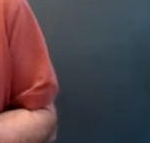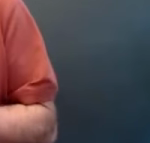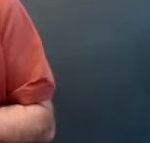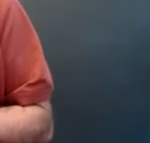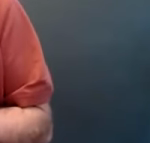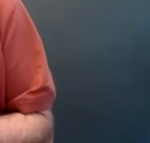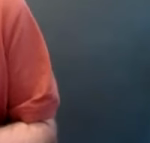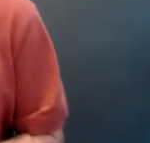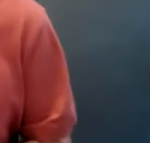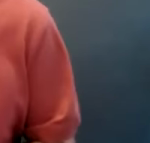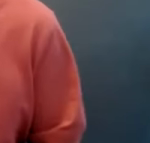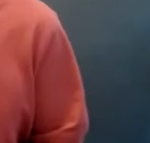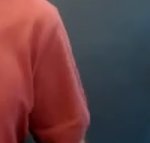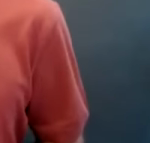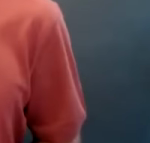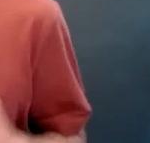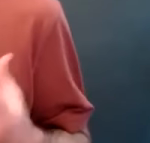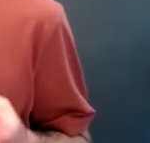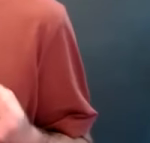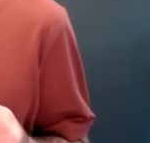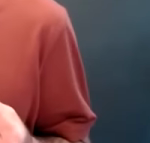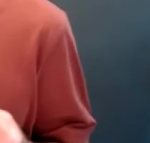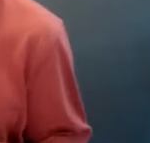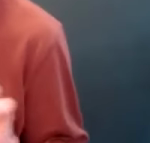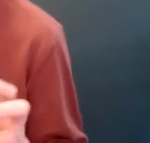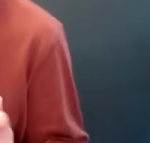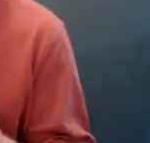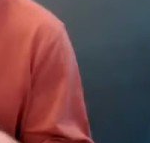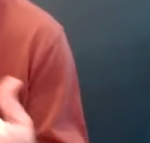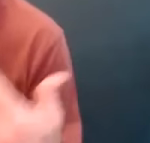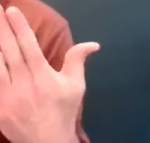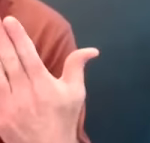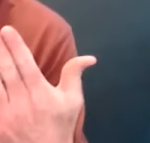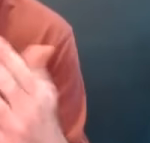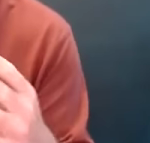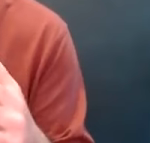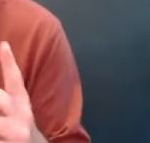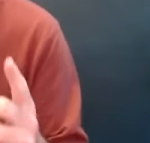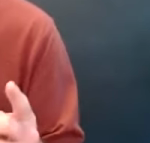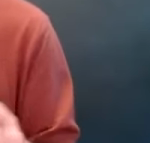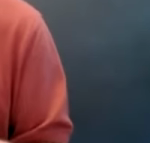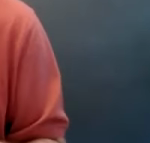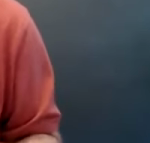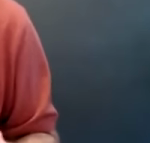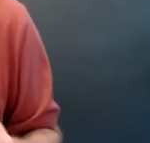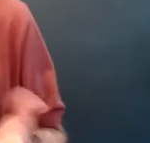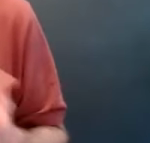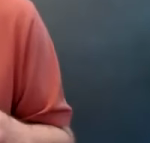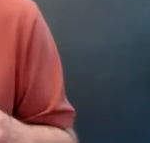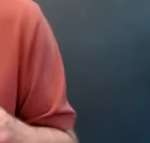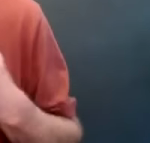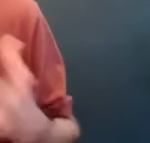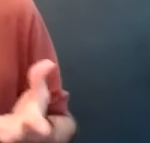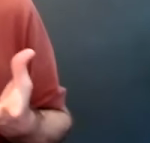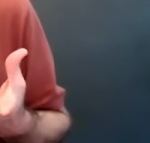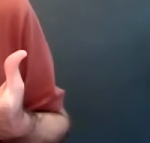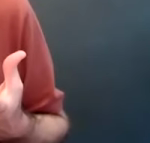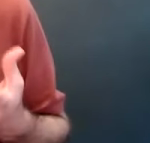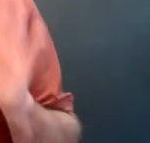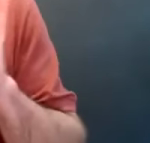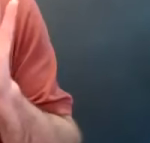a quote unquote good place. What are your suggestions, whether it's compassionate ageism in